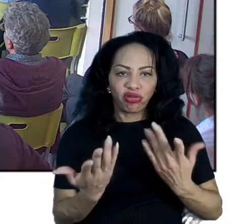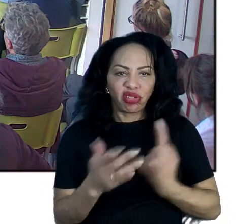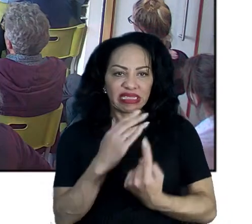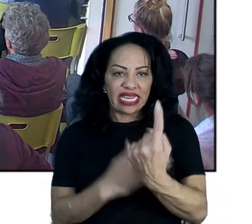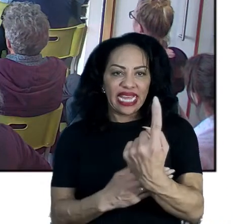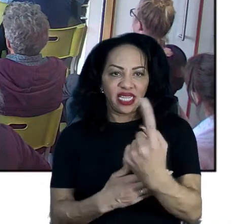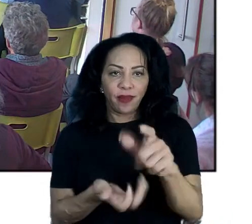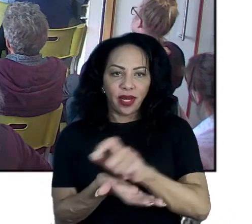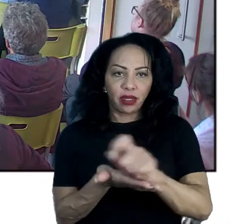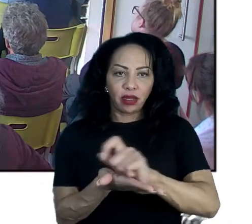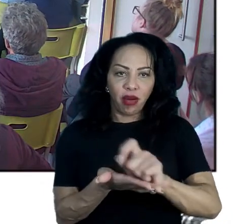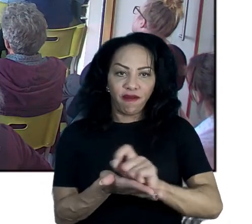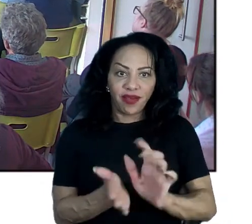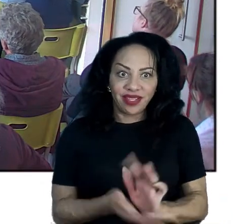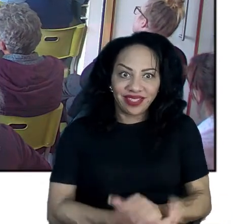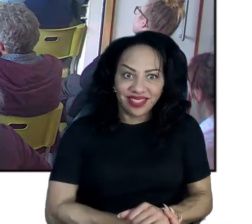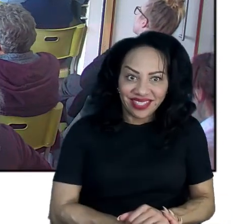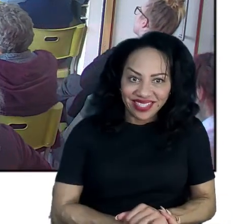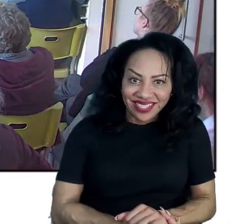circle though.